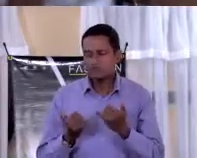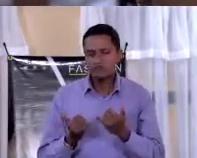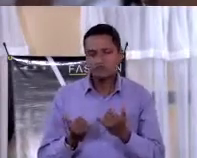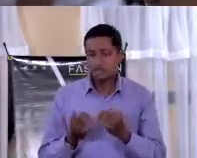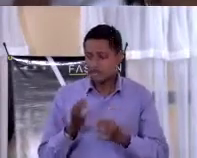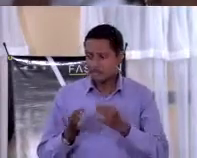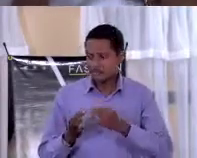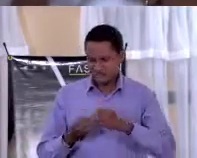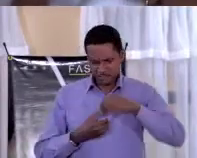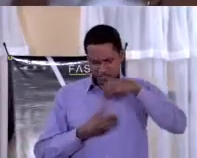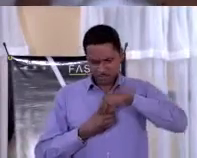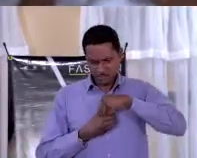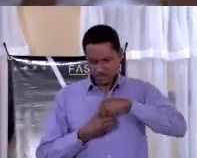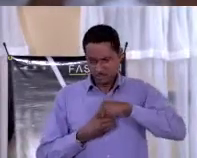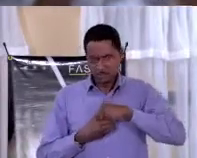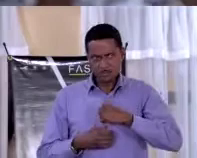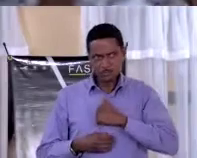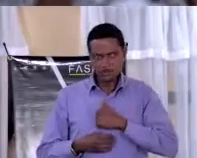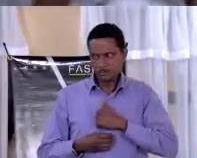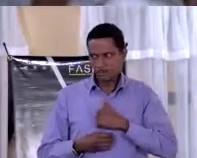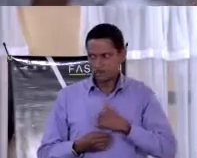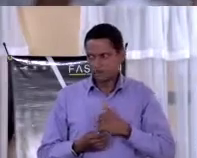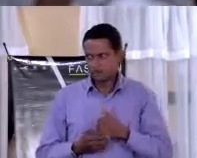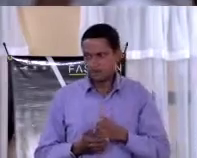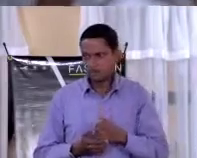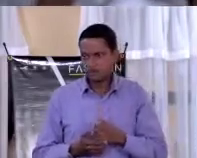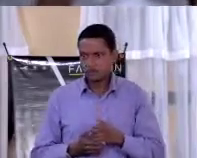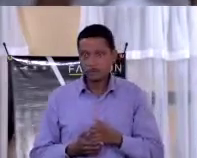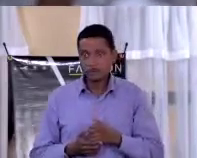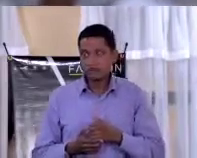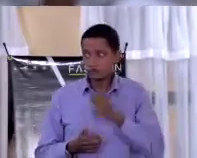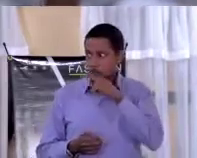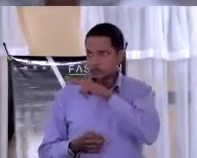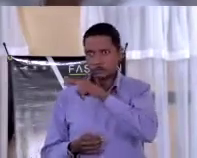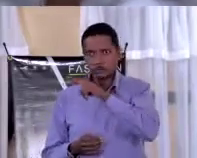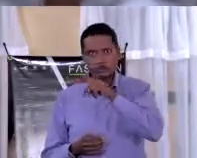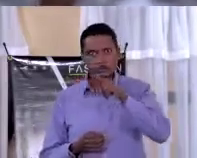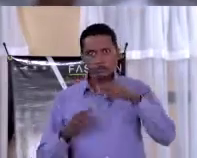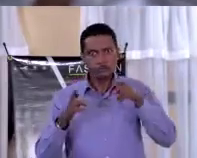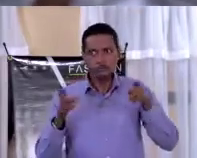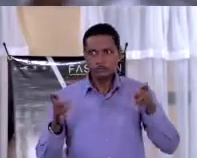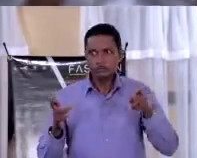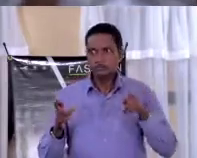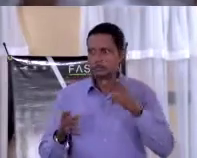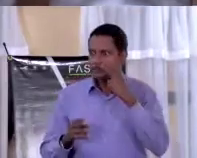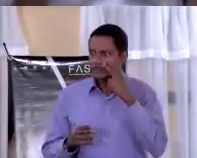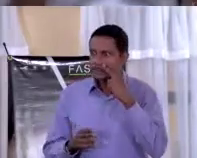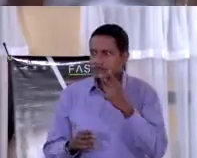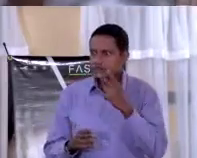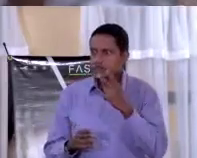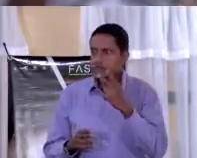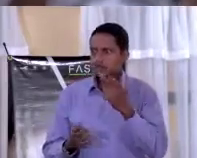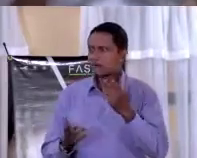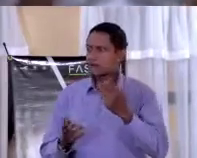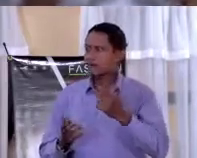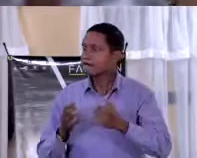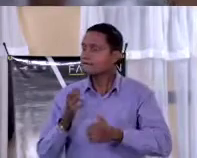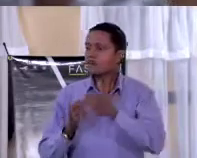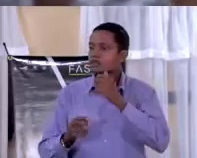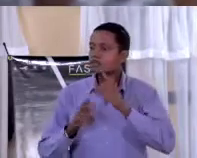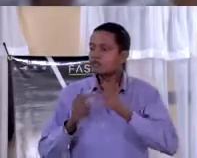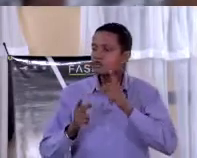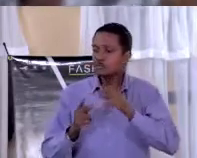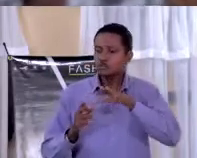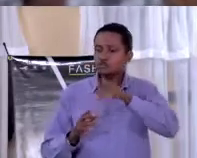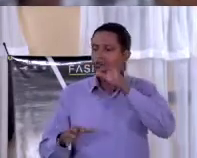Because if within ourselves we recognize, I mean, if we just have to look around the room and rightly, but even